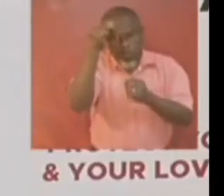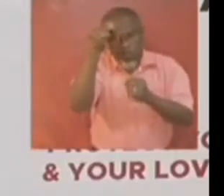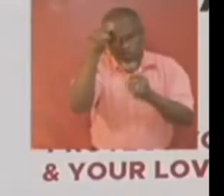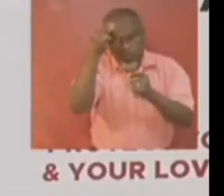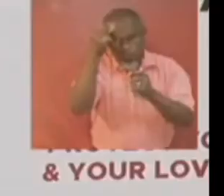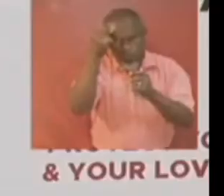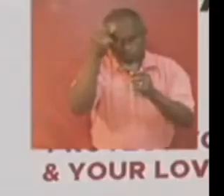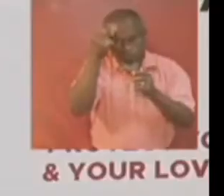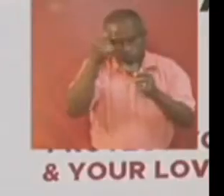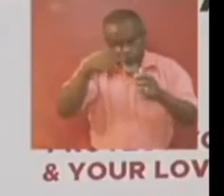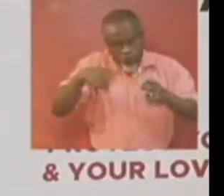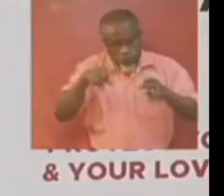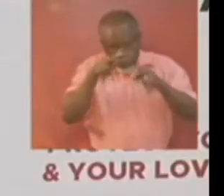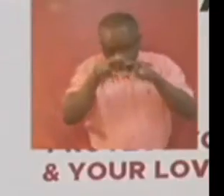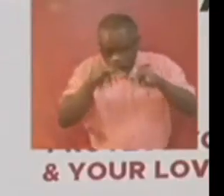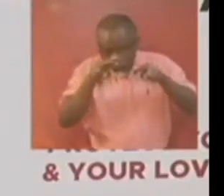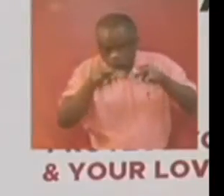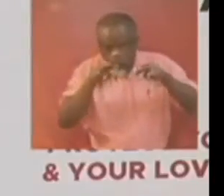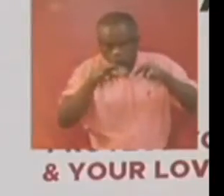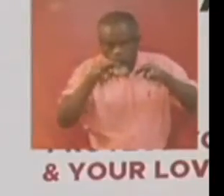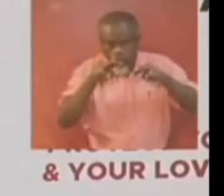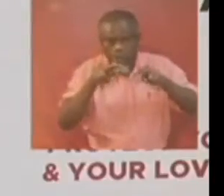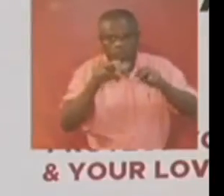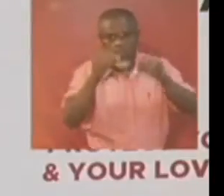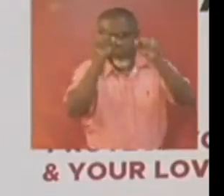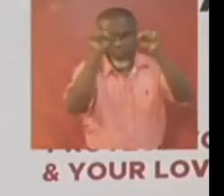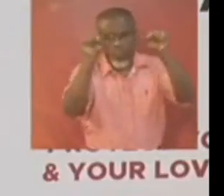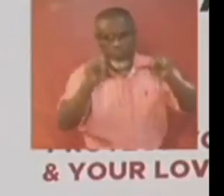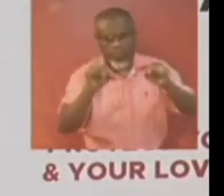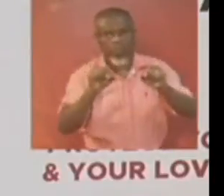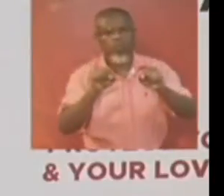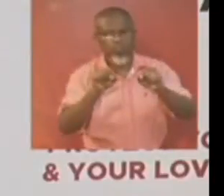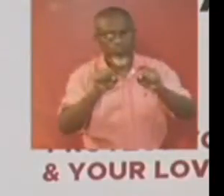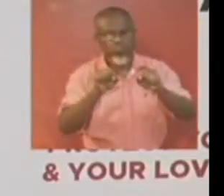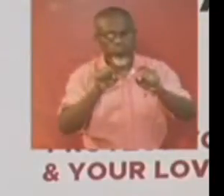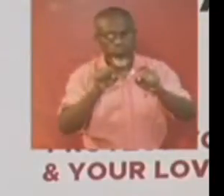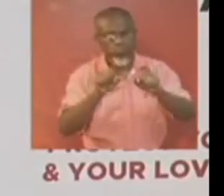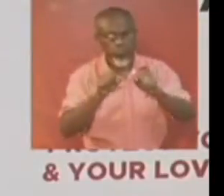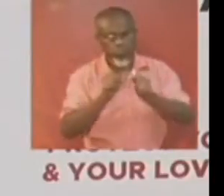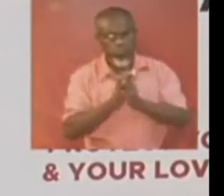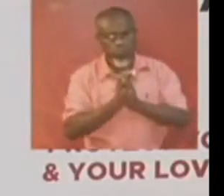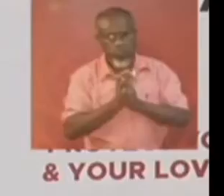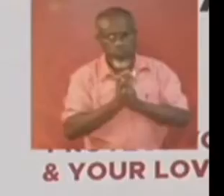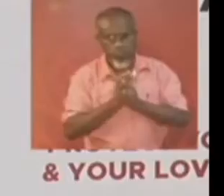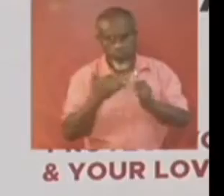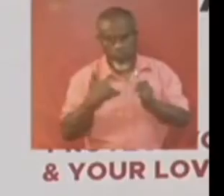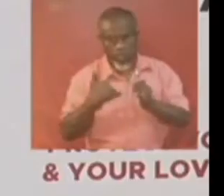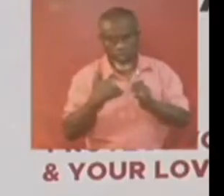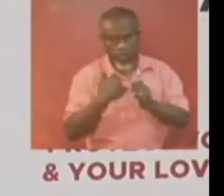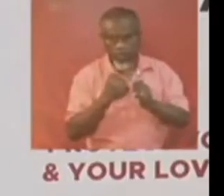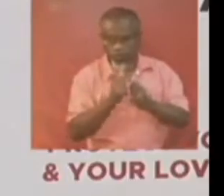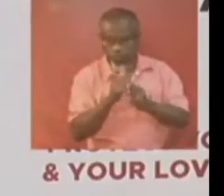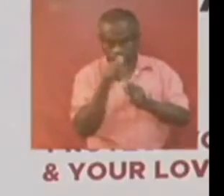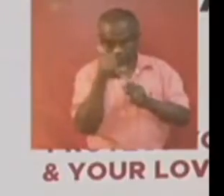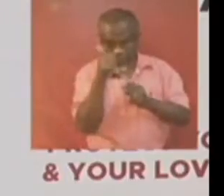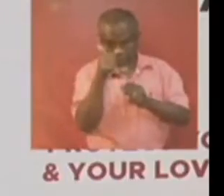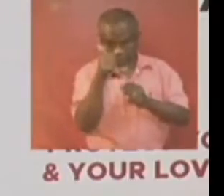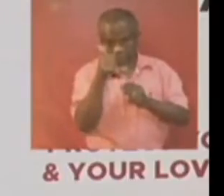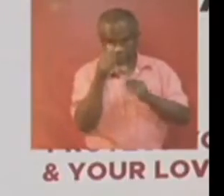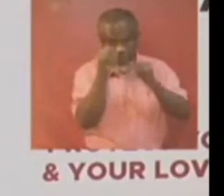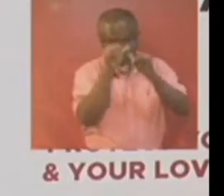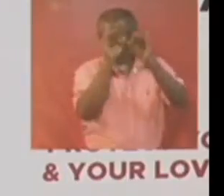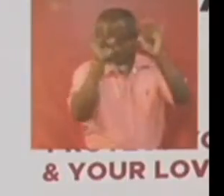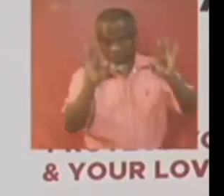facilities. As of 4 p.m. yesterday, we have 7 out of 10 facilities operationalized, with the next